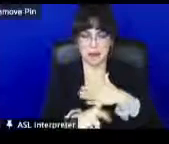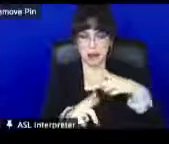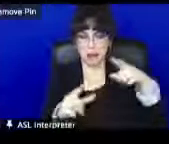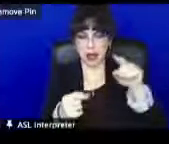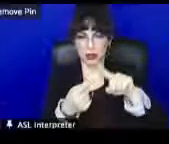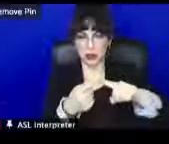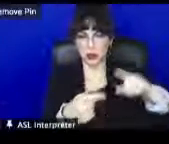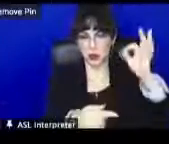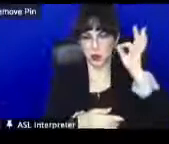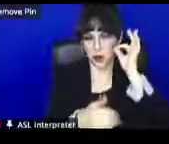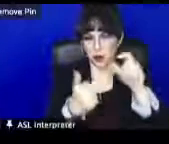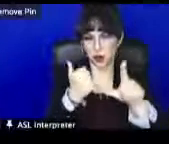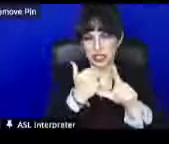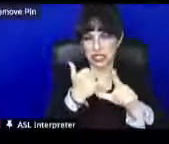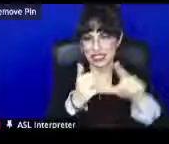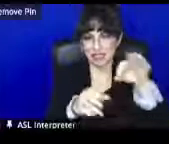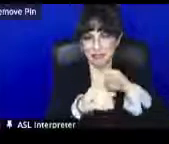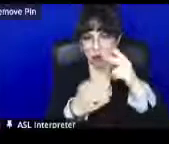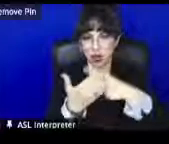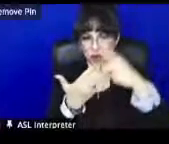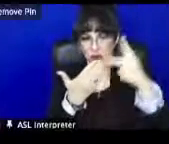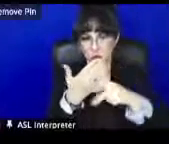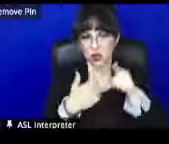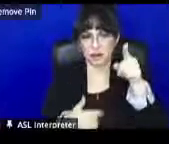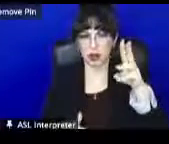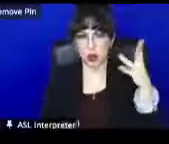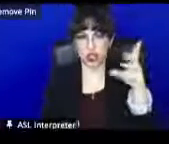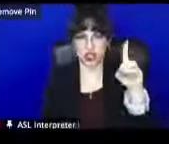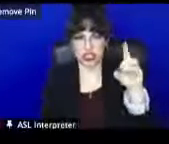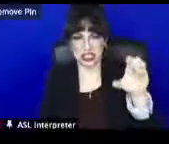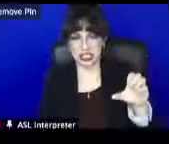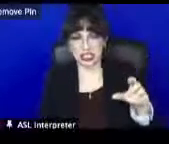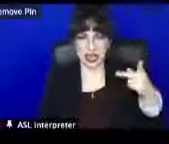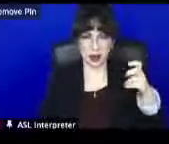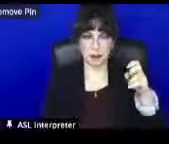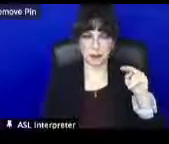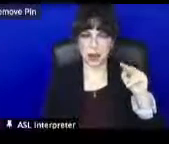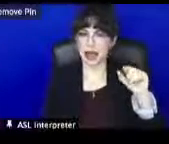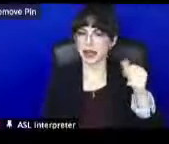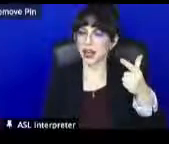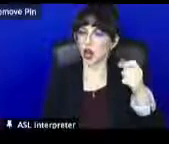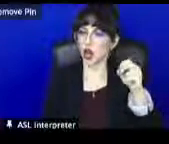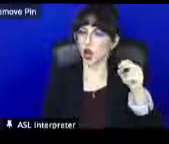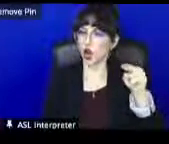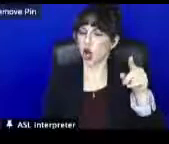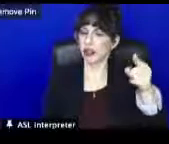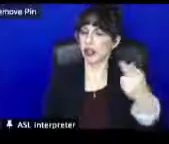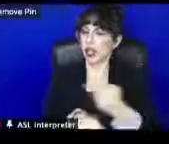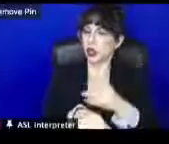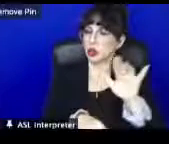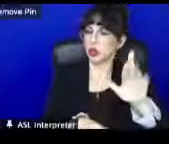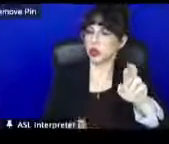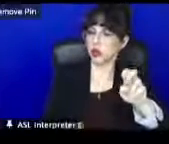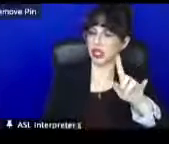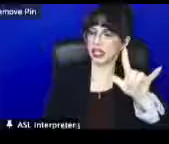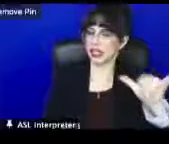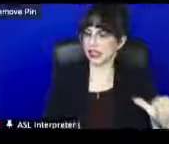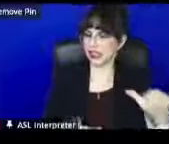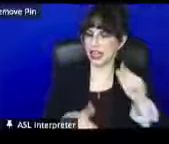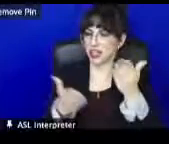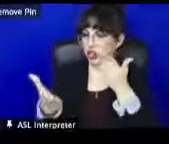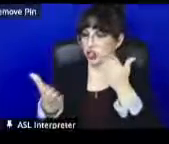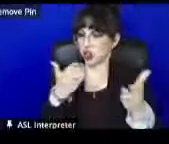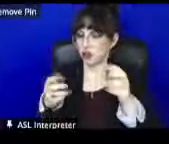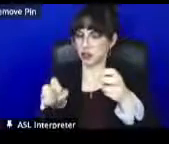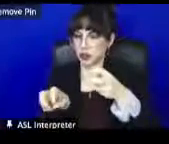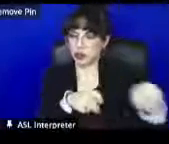Program at the Pentagon, which used their relay service to transmit it appropriately to Riverside County back